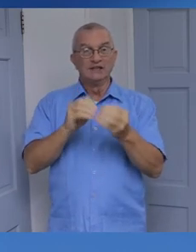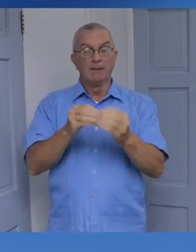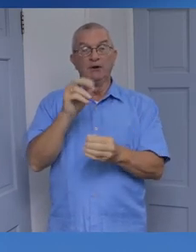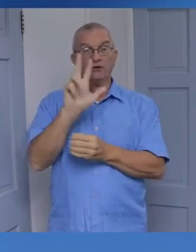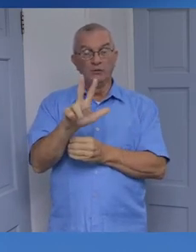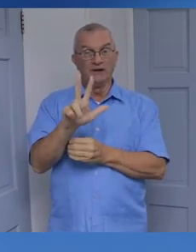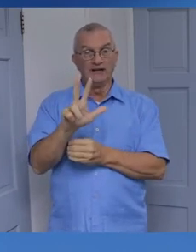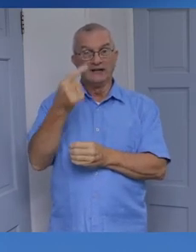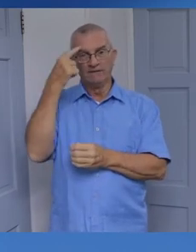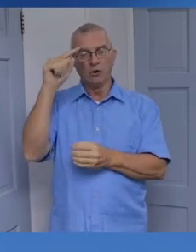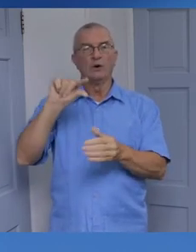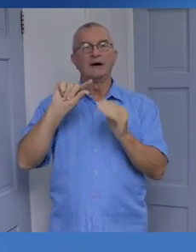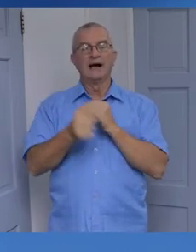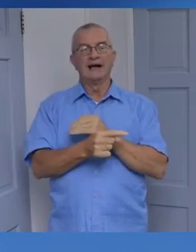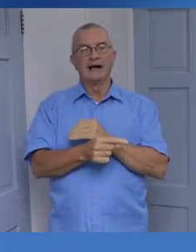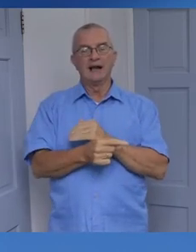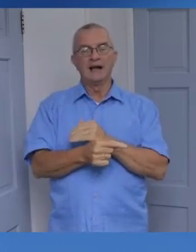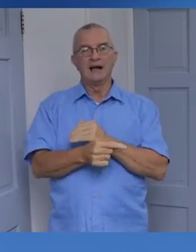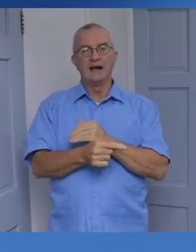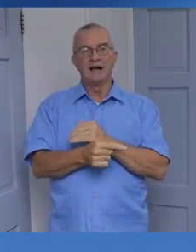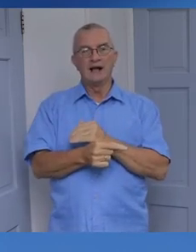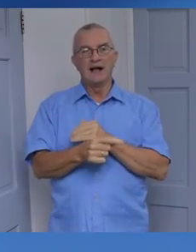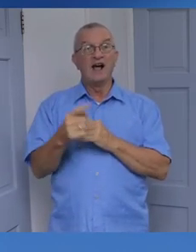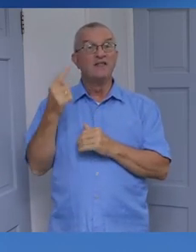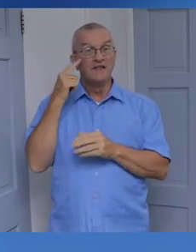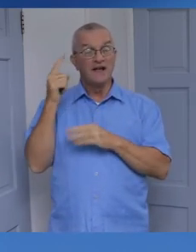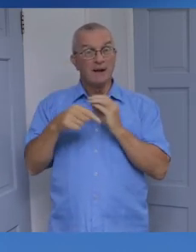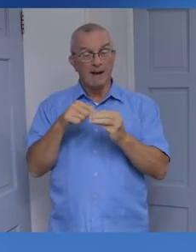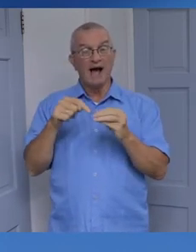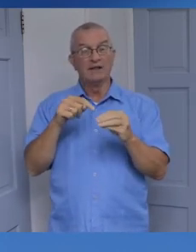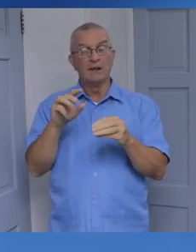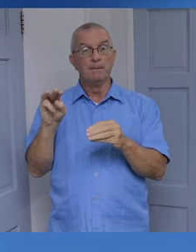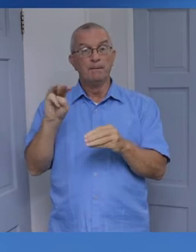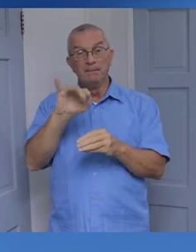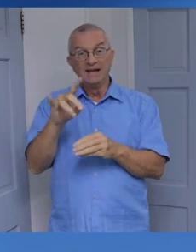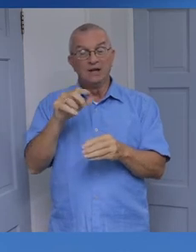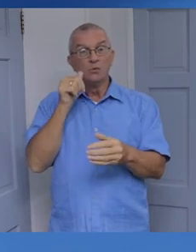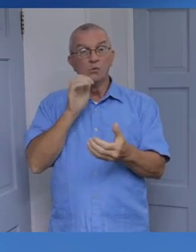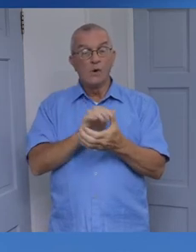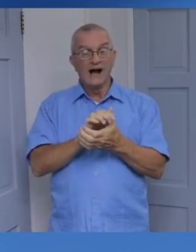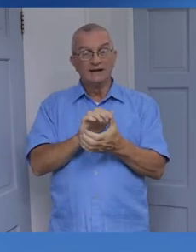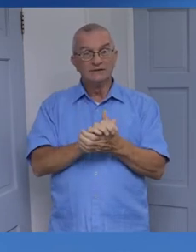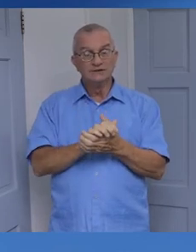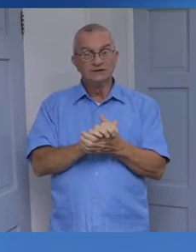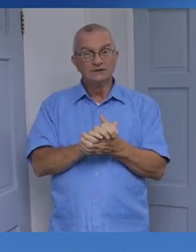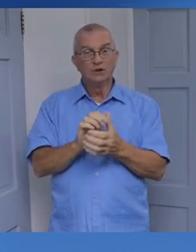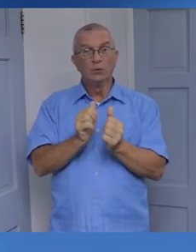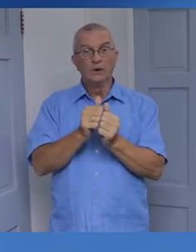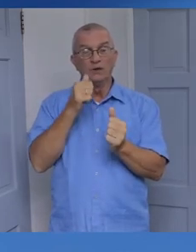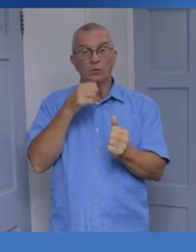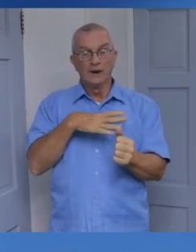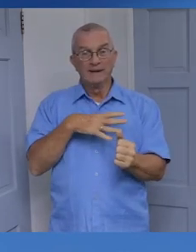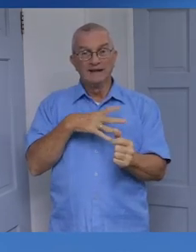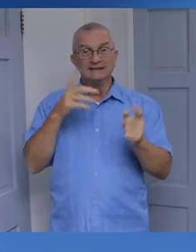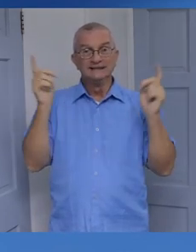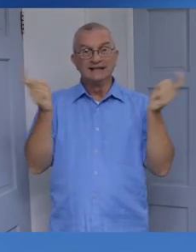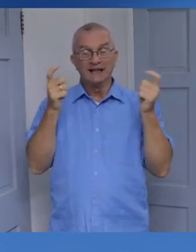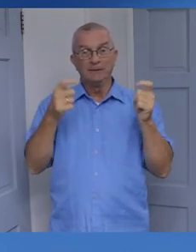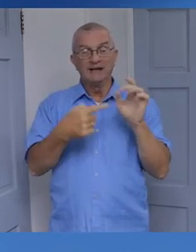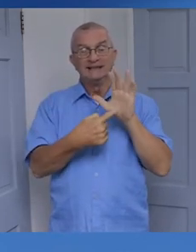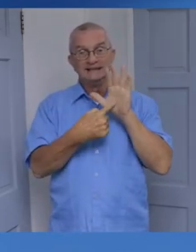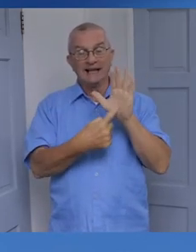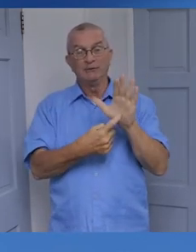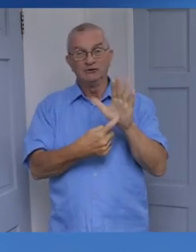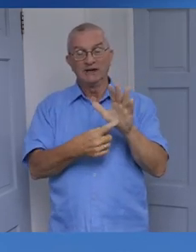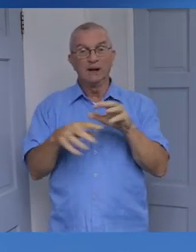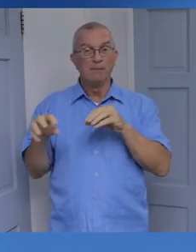Mindful of our theme, Midwives with Women, celebrate, demonstrate, mobilize, utilize,